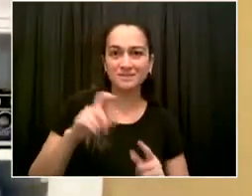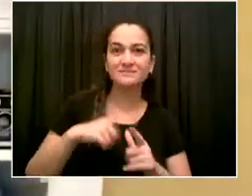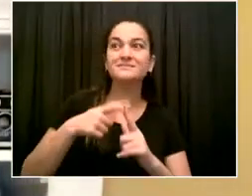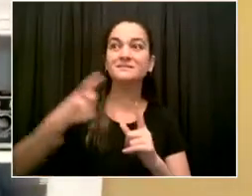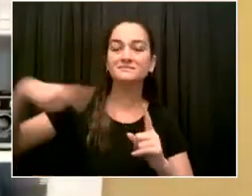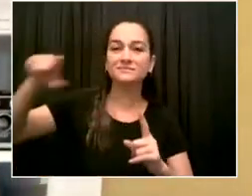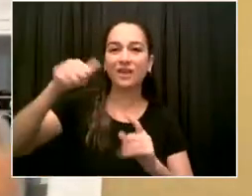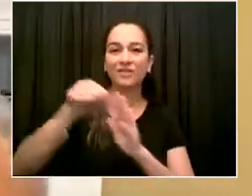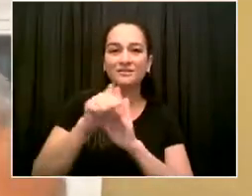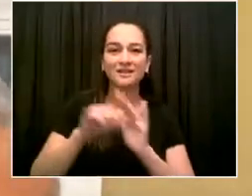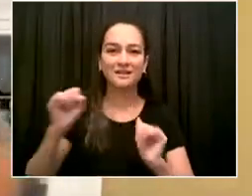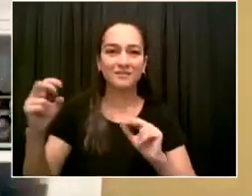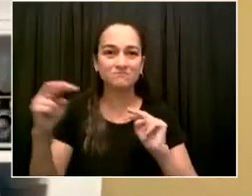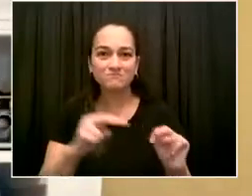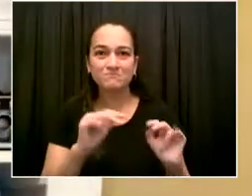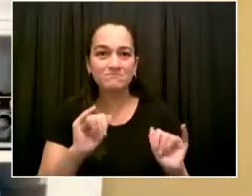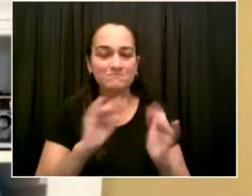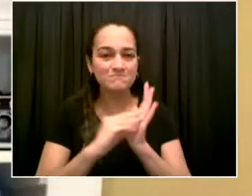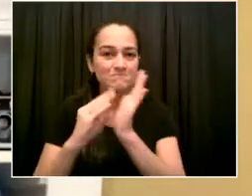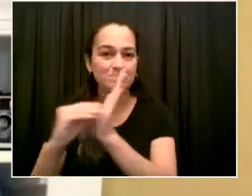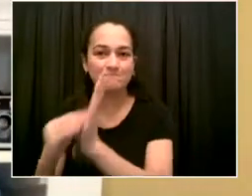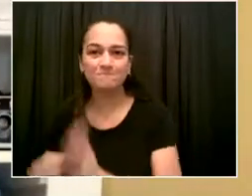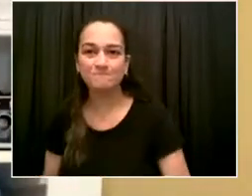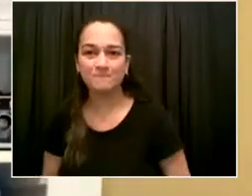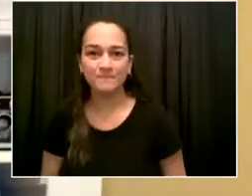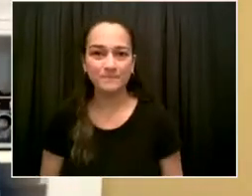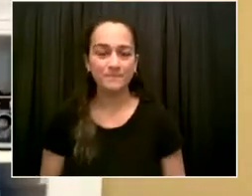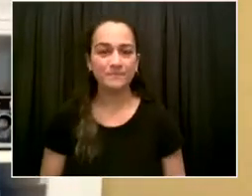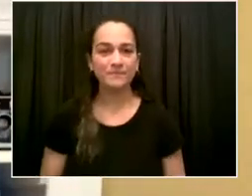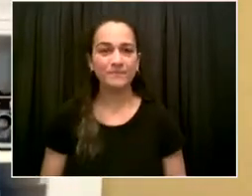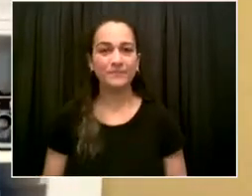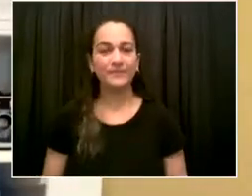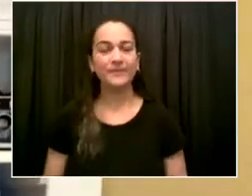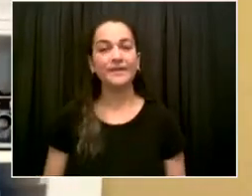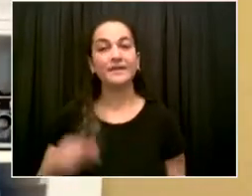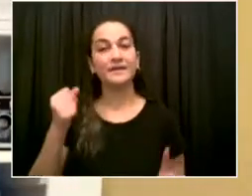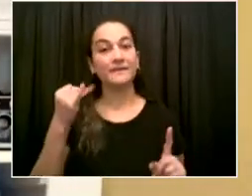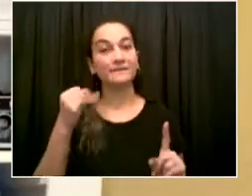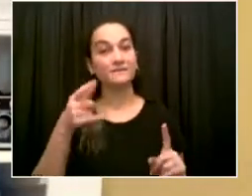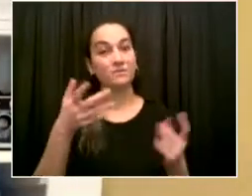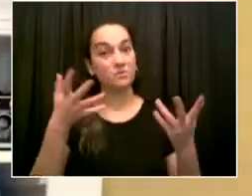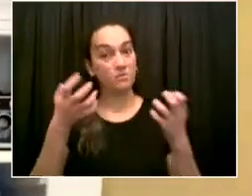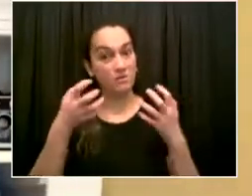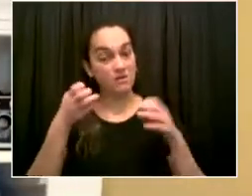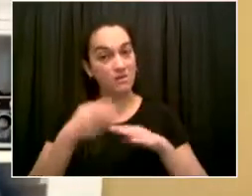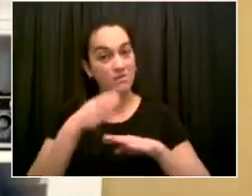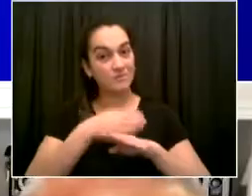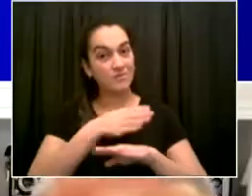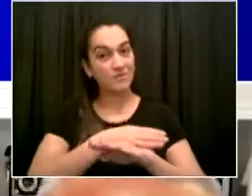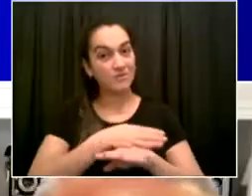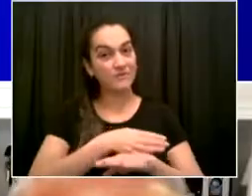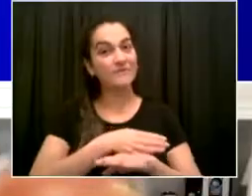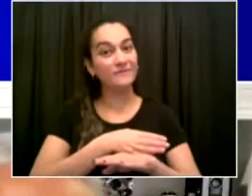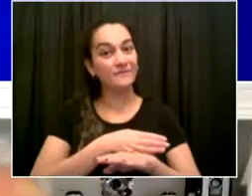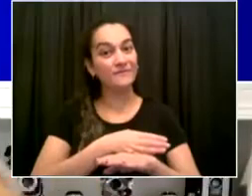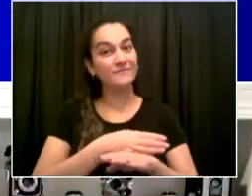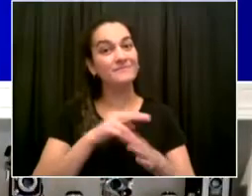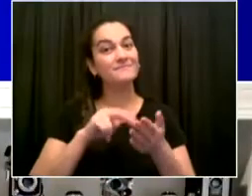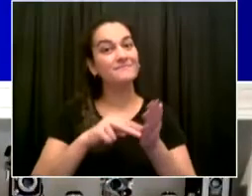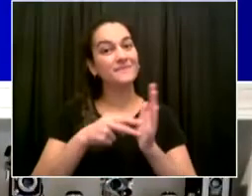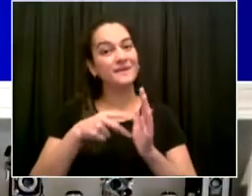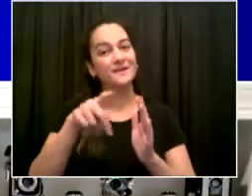go alone. If you want to go far, go together. And we are excited to be together with you all today. Thank you. Daniel, I love